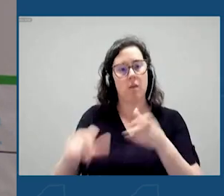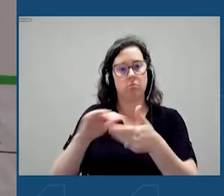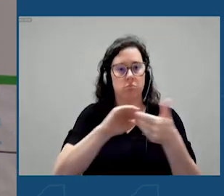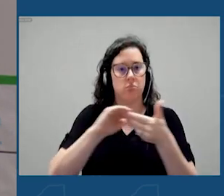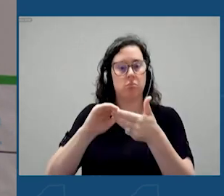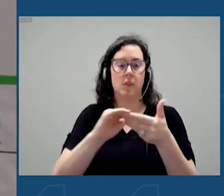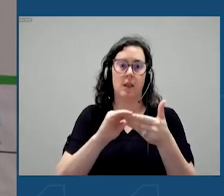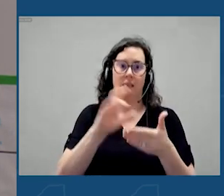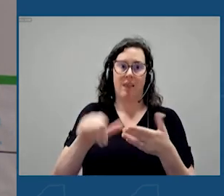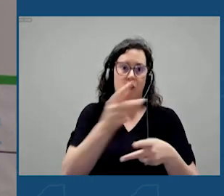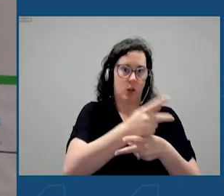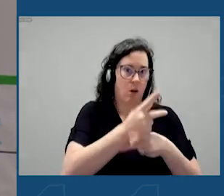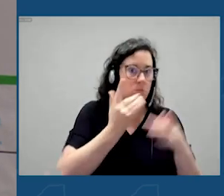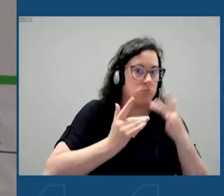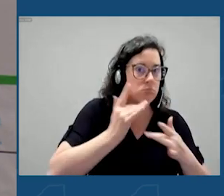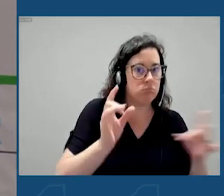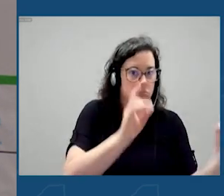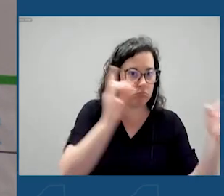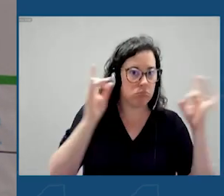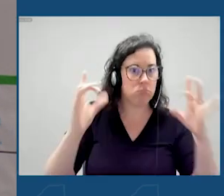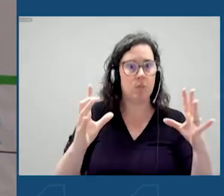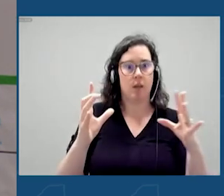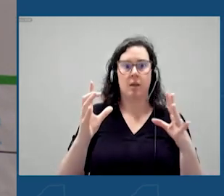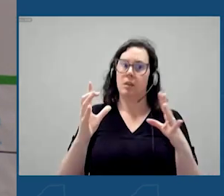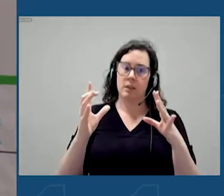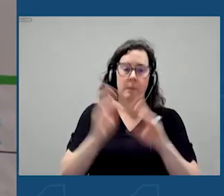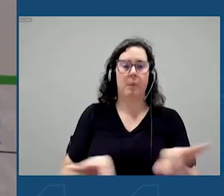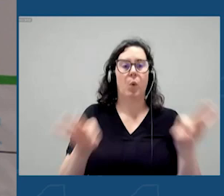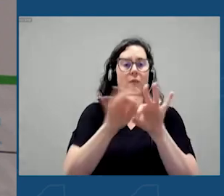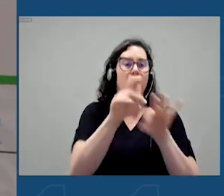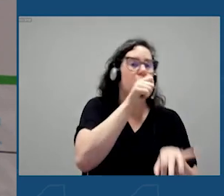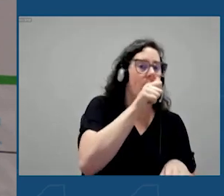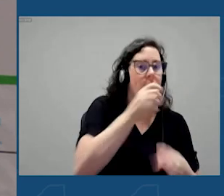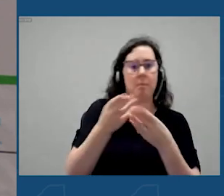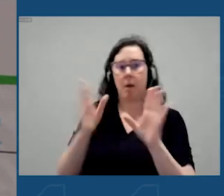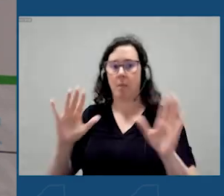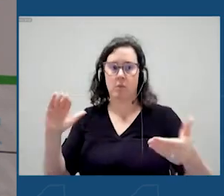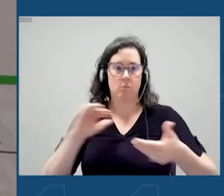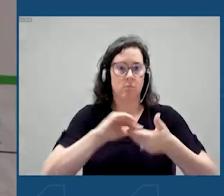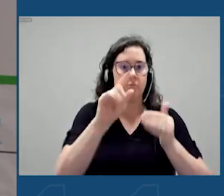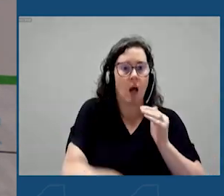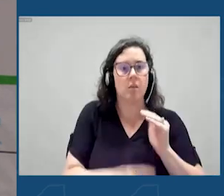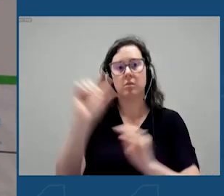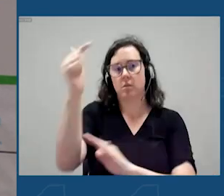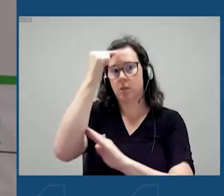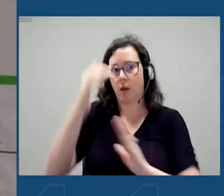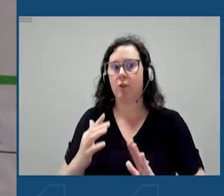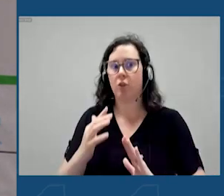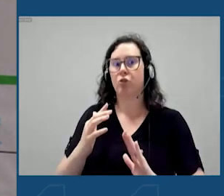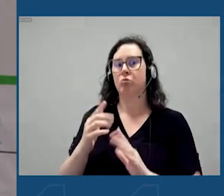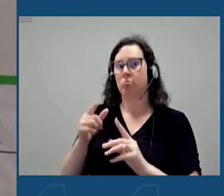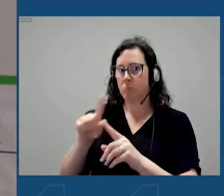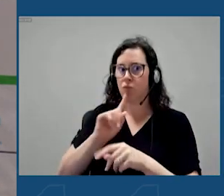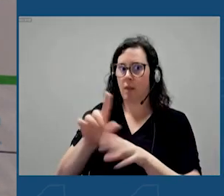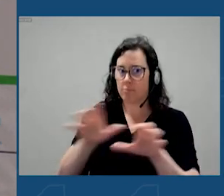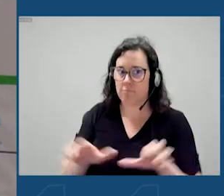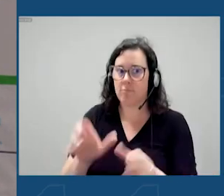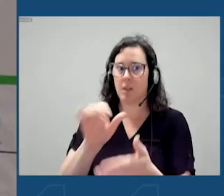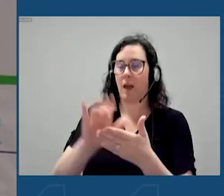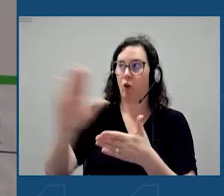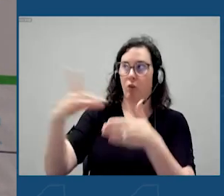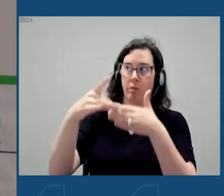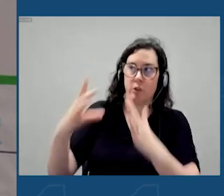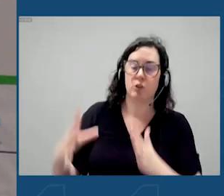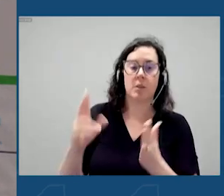so vast that the private and public sectors have to do it together. Governor Hochul is doing just that. Under her leadership, New York